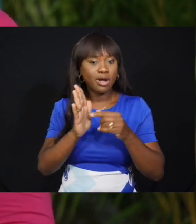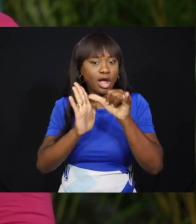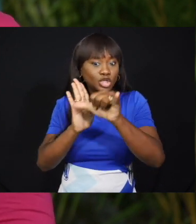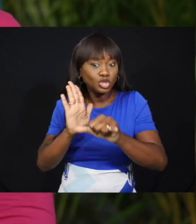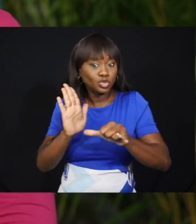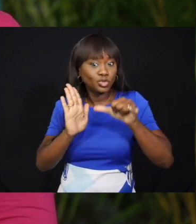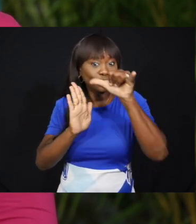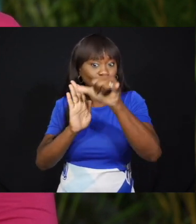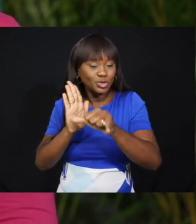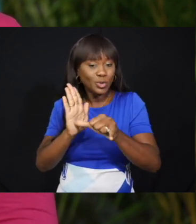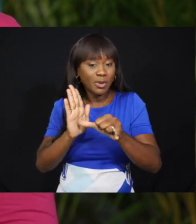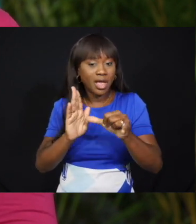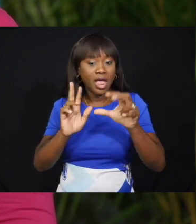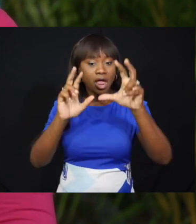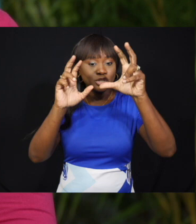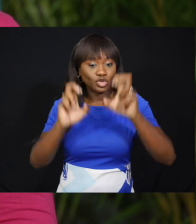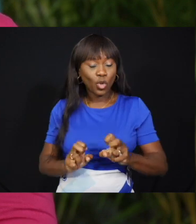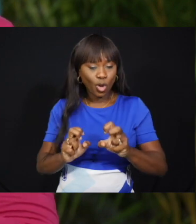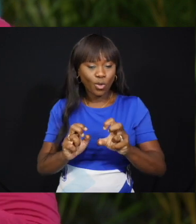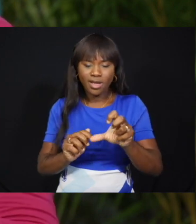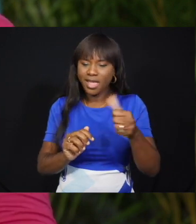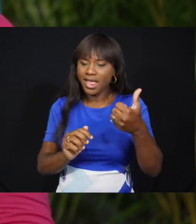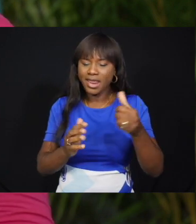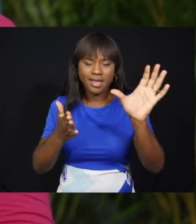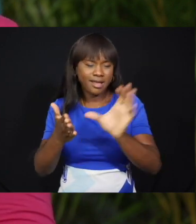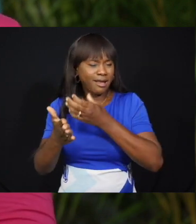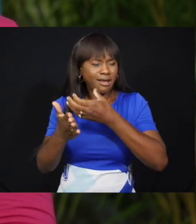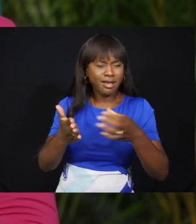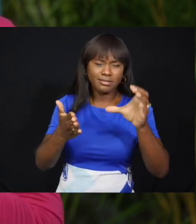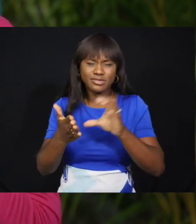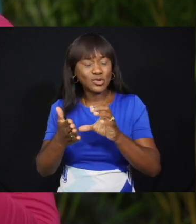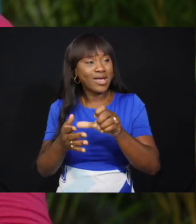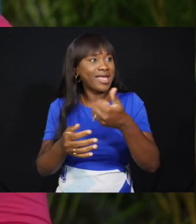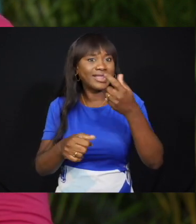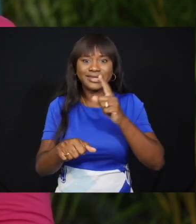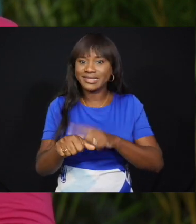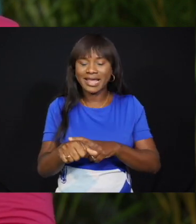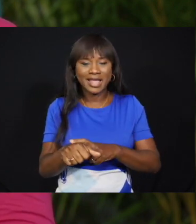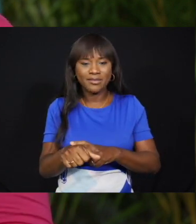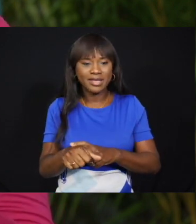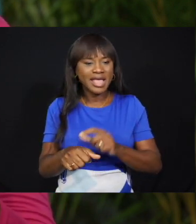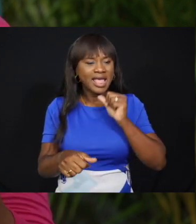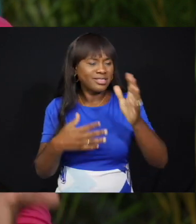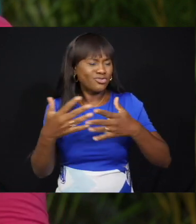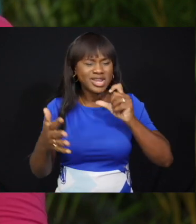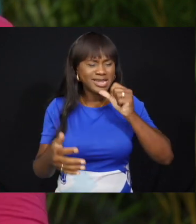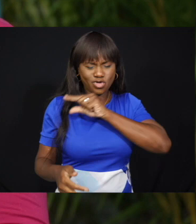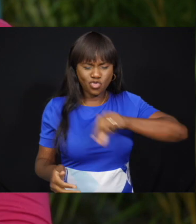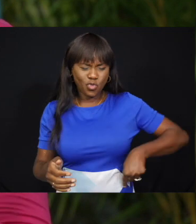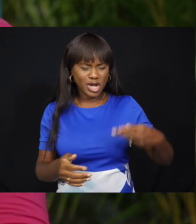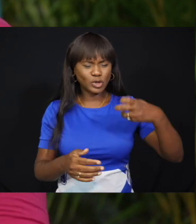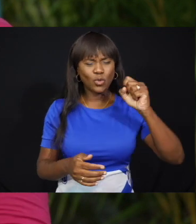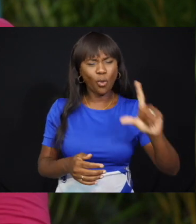how on YouTube you could download any Calypsonian anytime. You don't have to be in